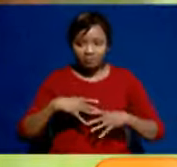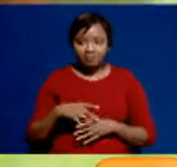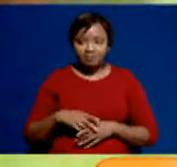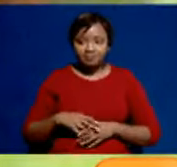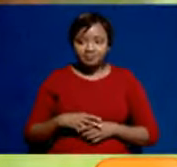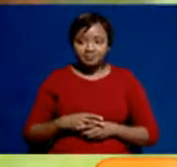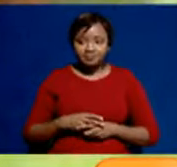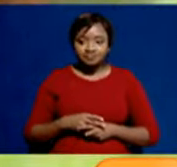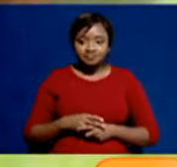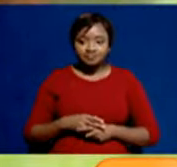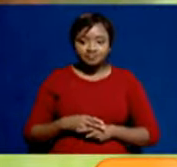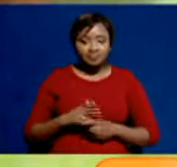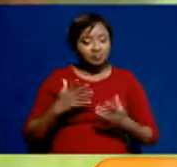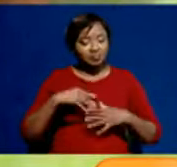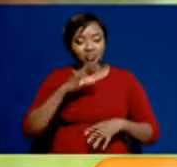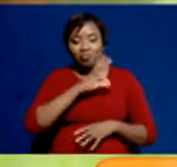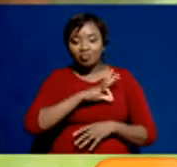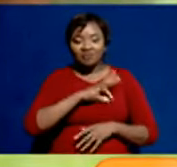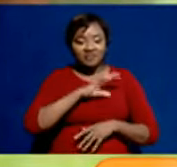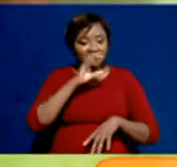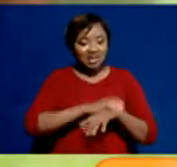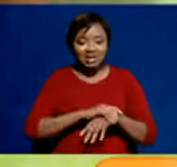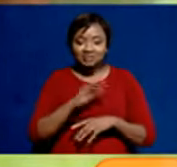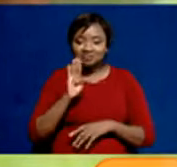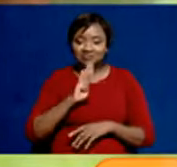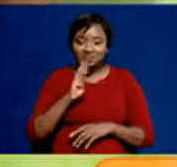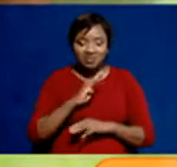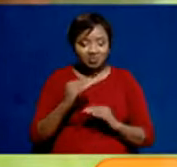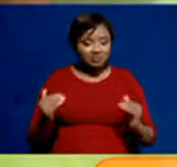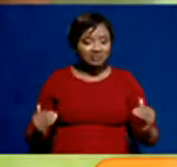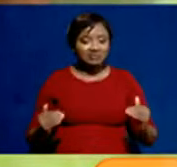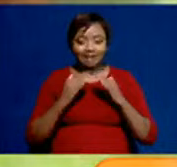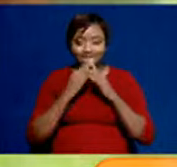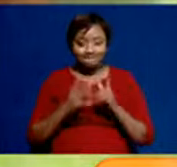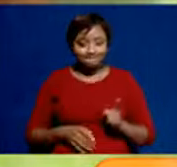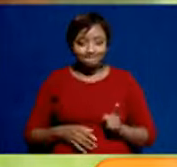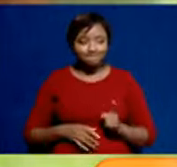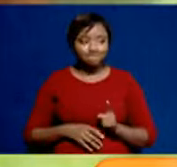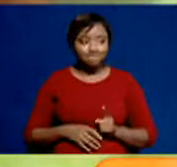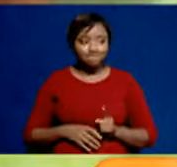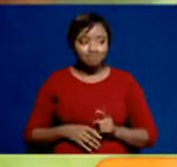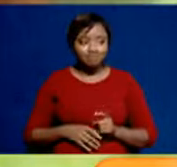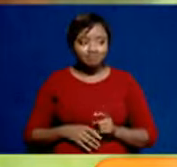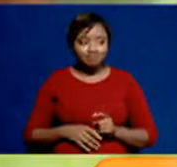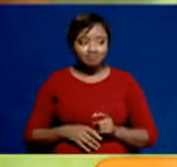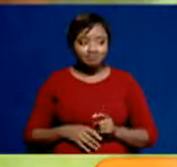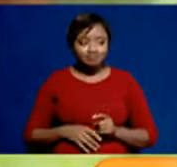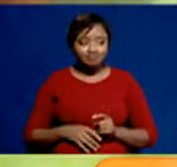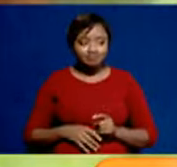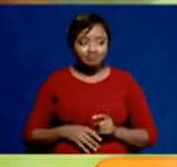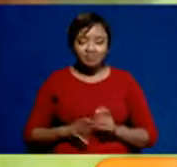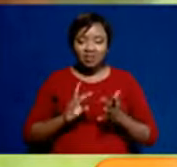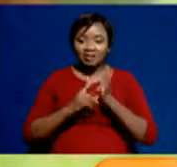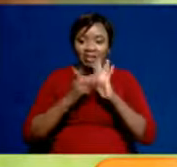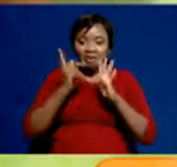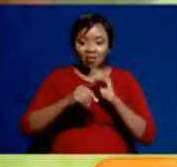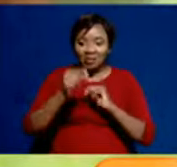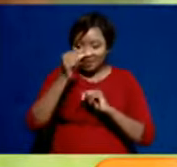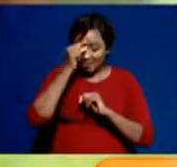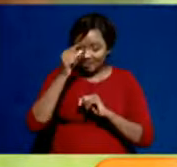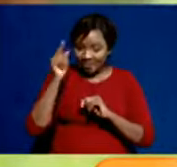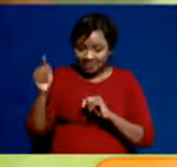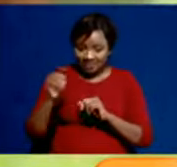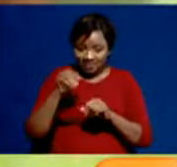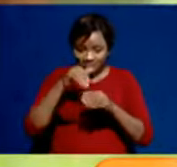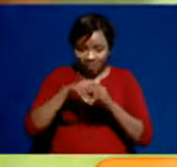streets, people made billions out of it. So all that this regime has done in the first 1 year